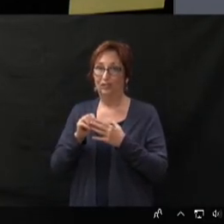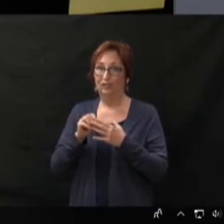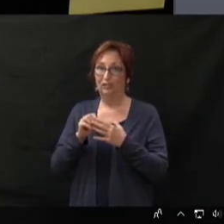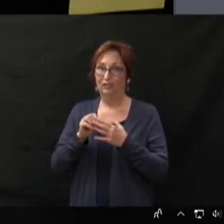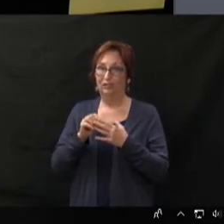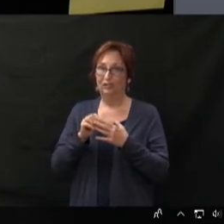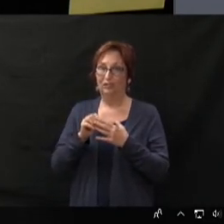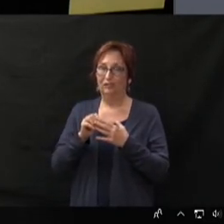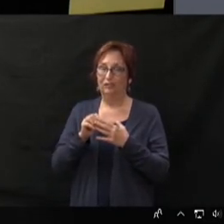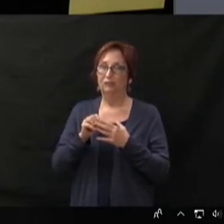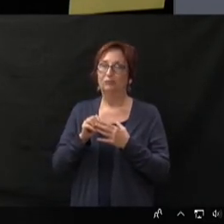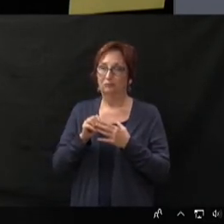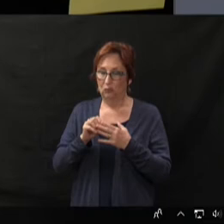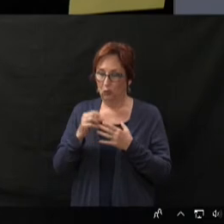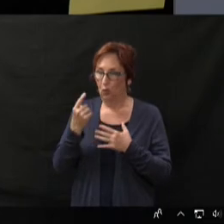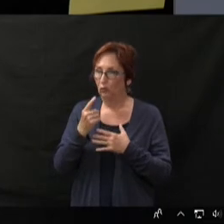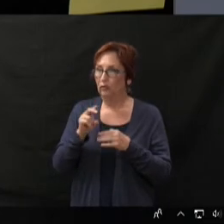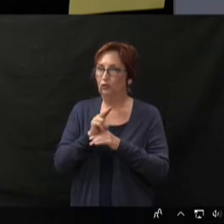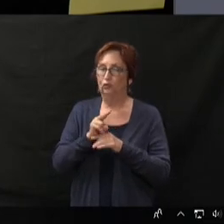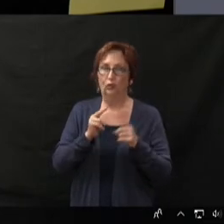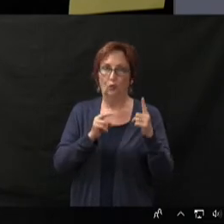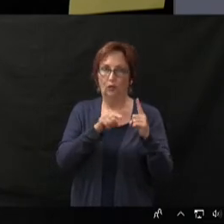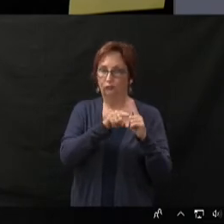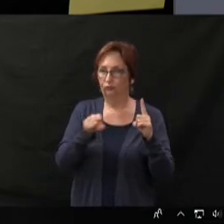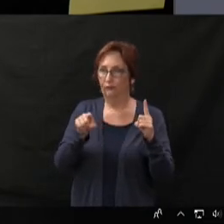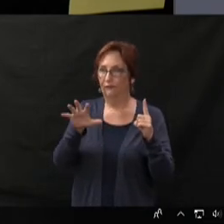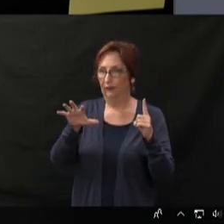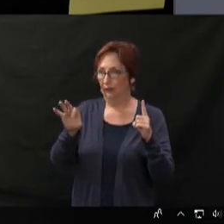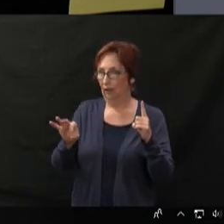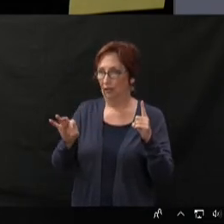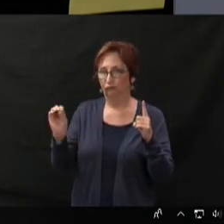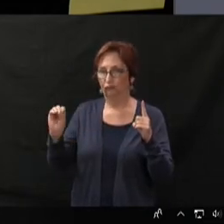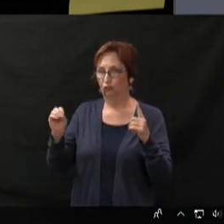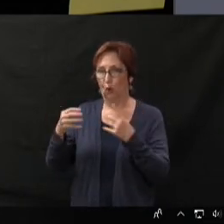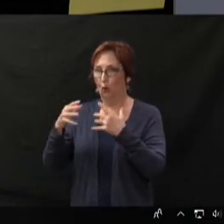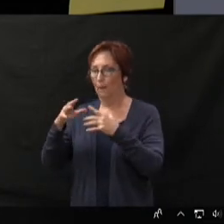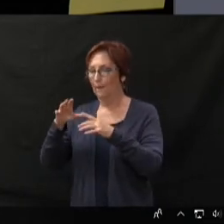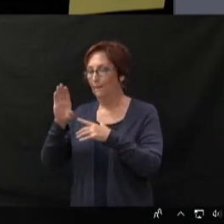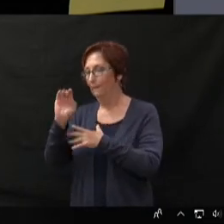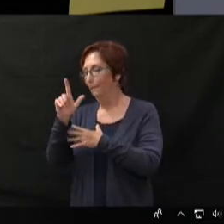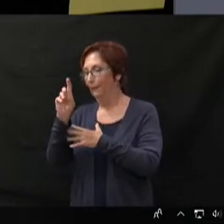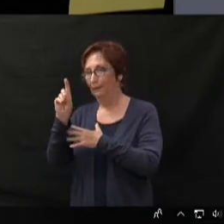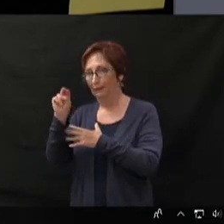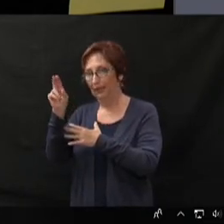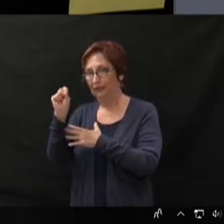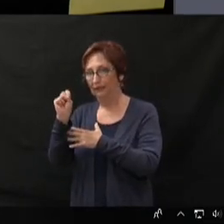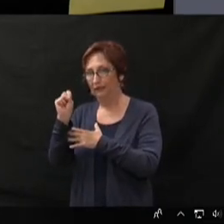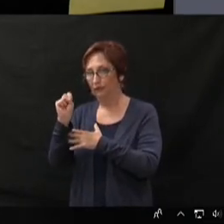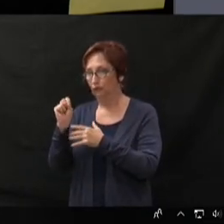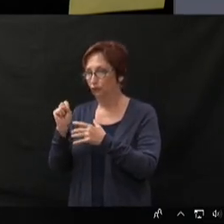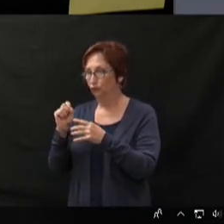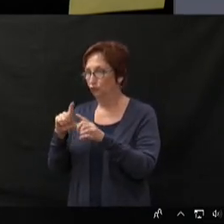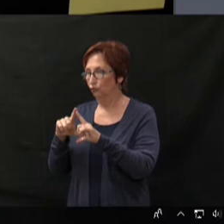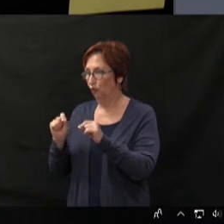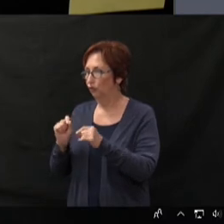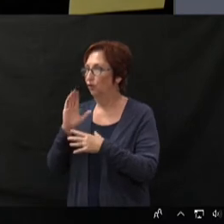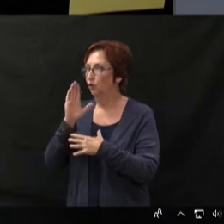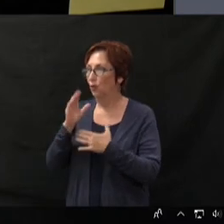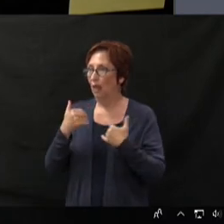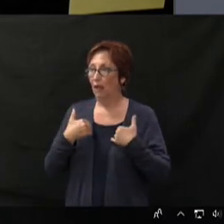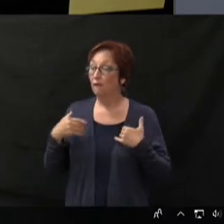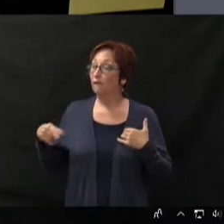open and closed and magic-y syllables. So no blends, okay? And we're going to have